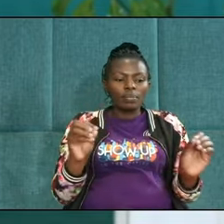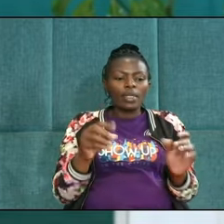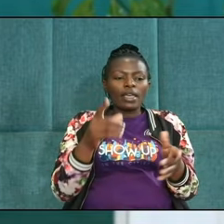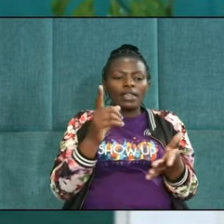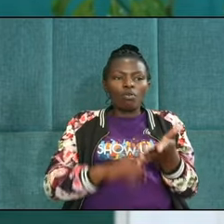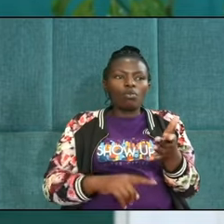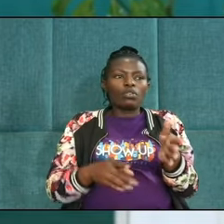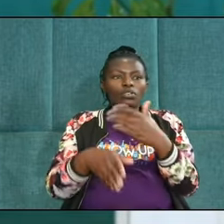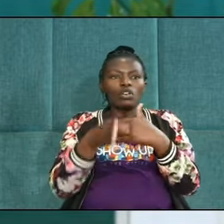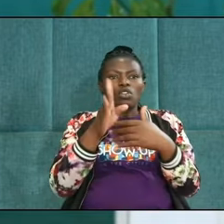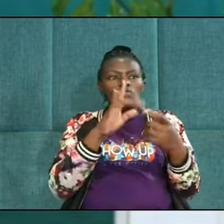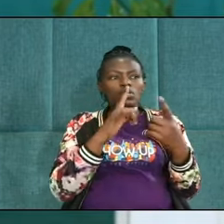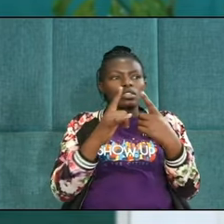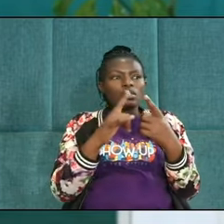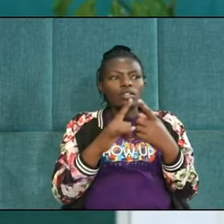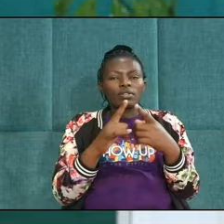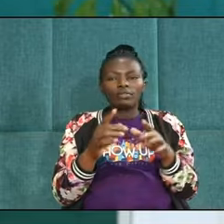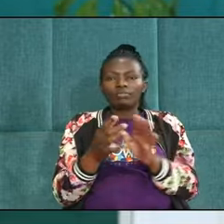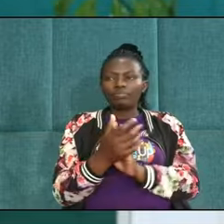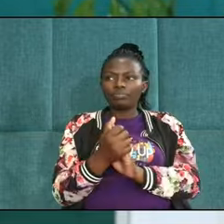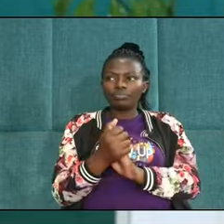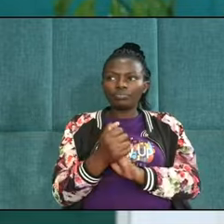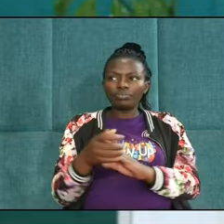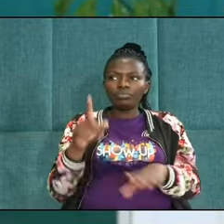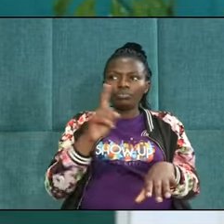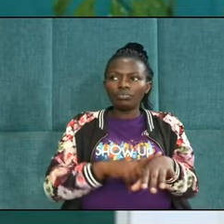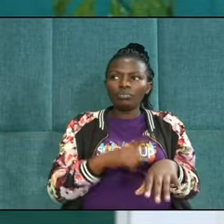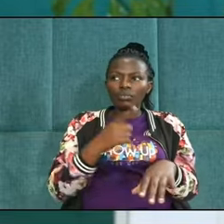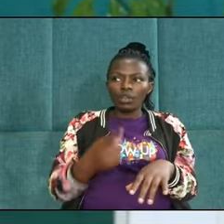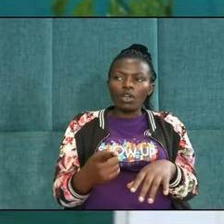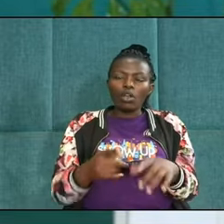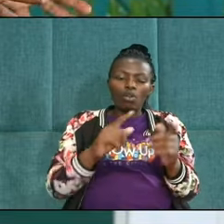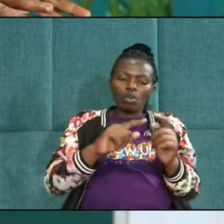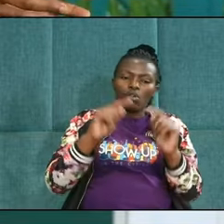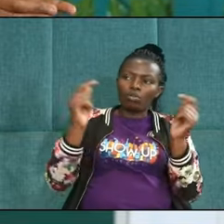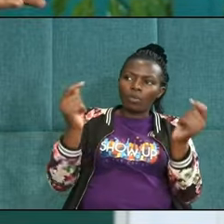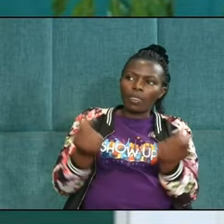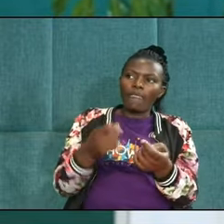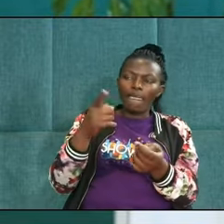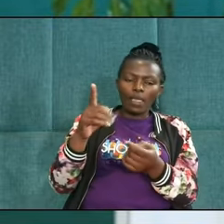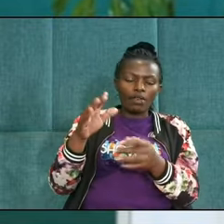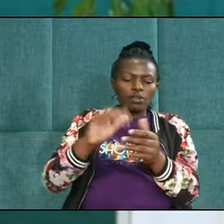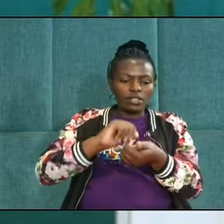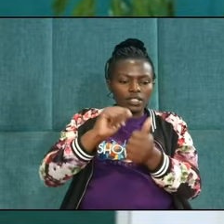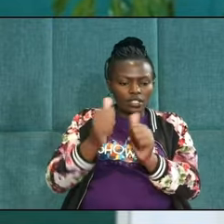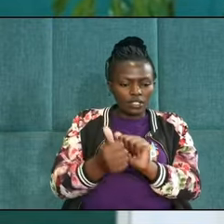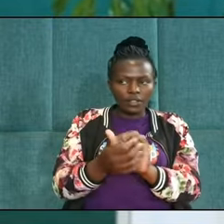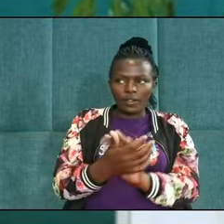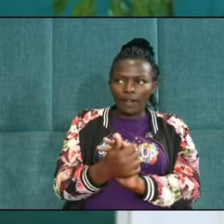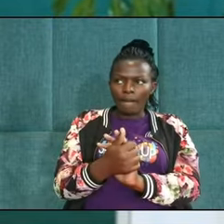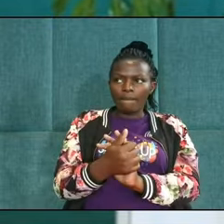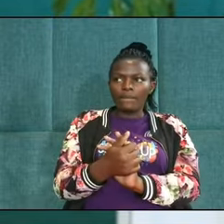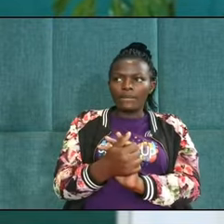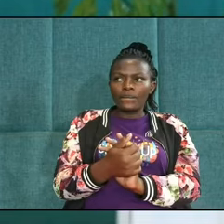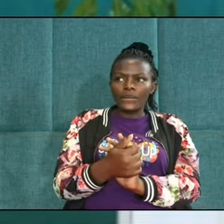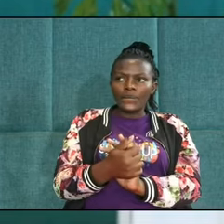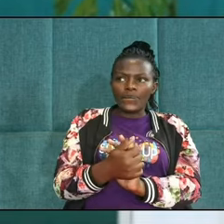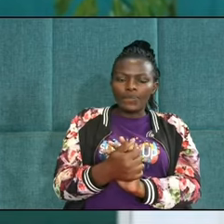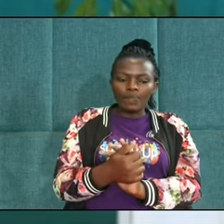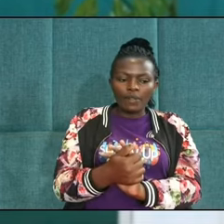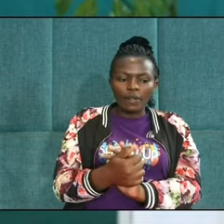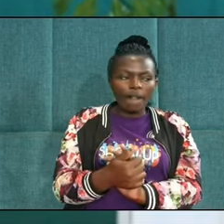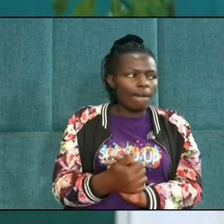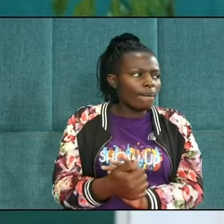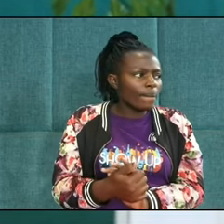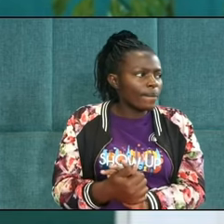saying. And when you study the context, it is an agriculture undertone. It has an agriculture undertone.